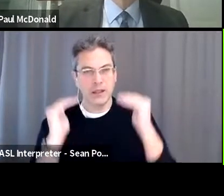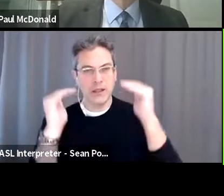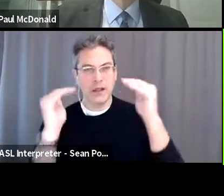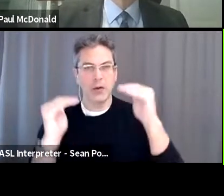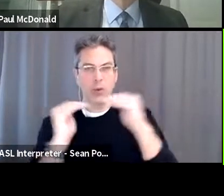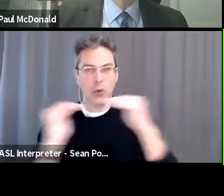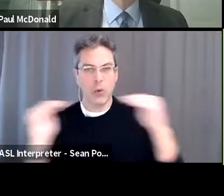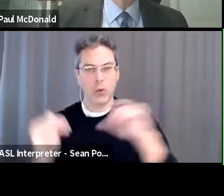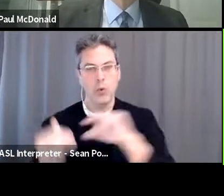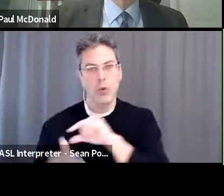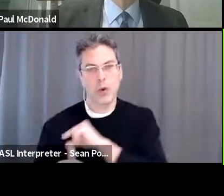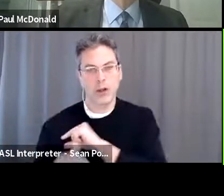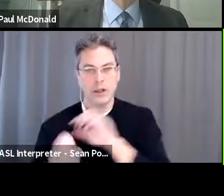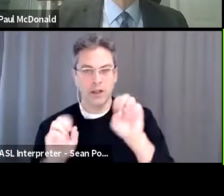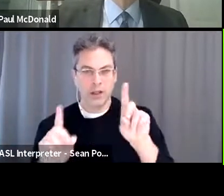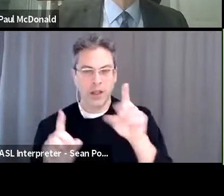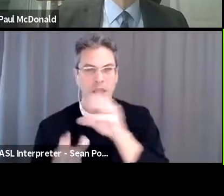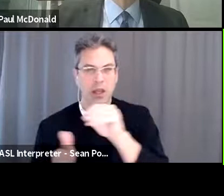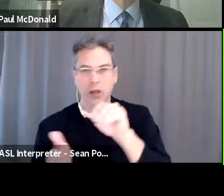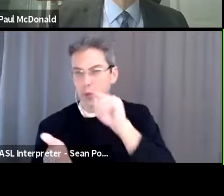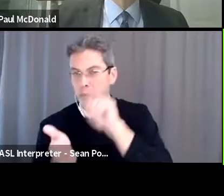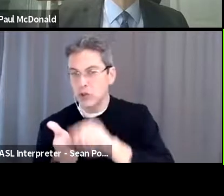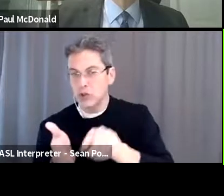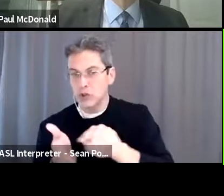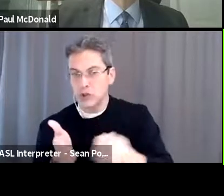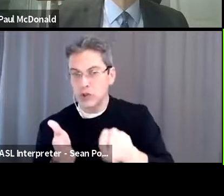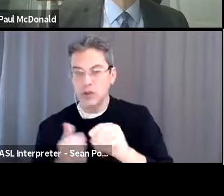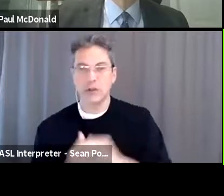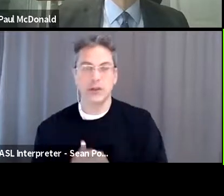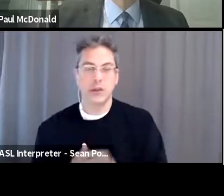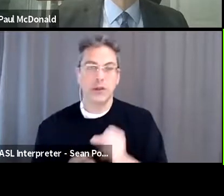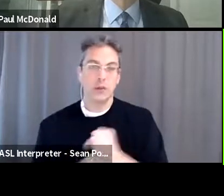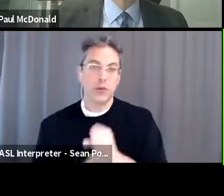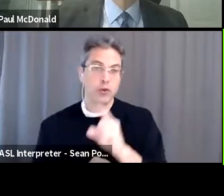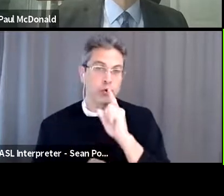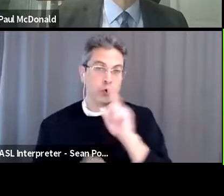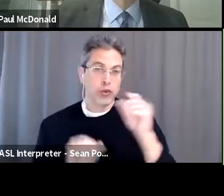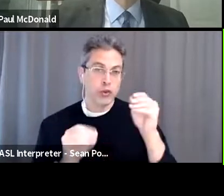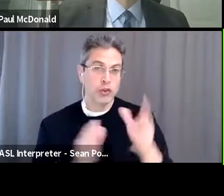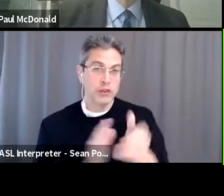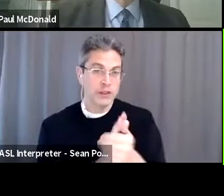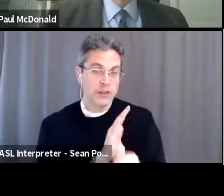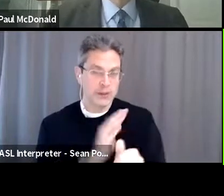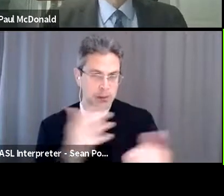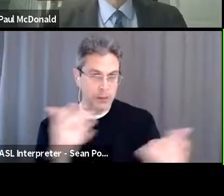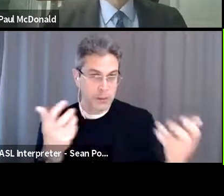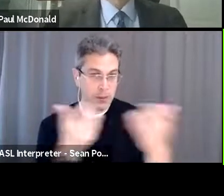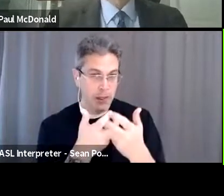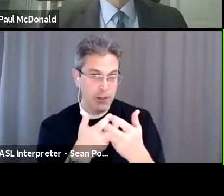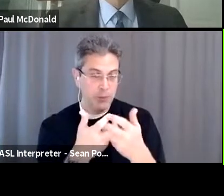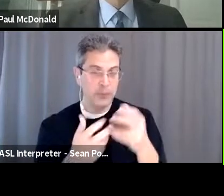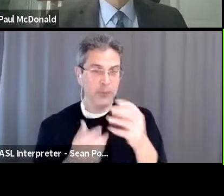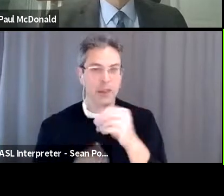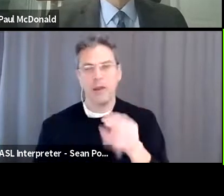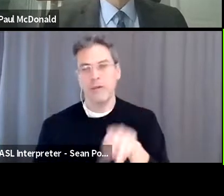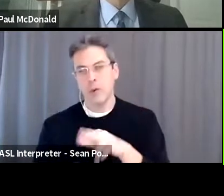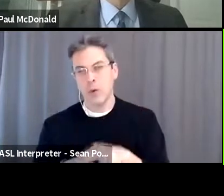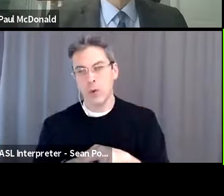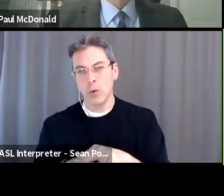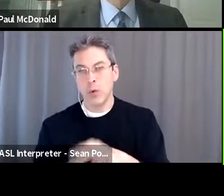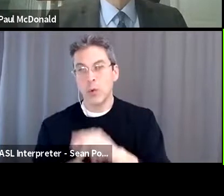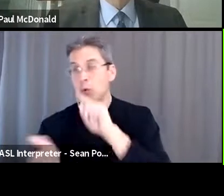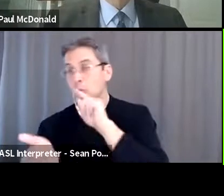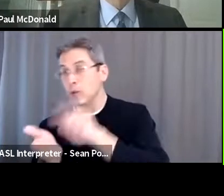research-intensive university, ensuring that future skills are met, and of course, through our research and